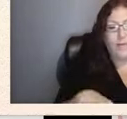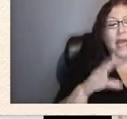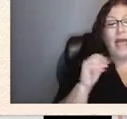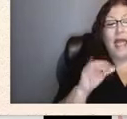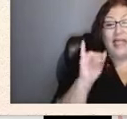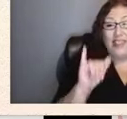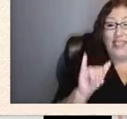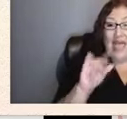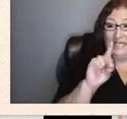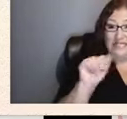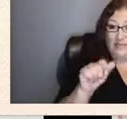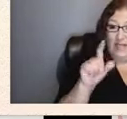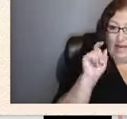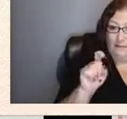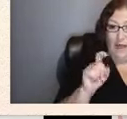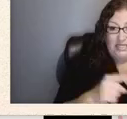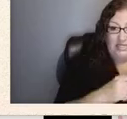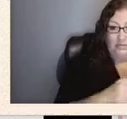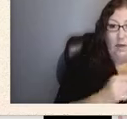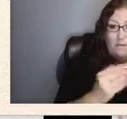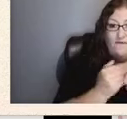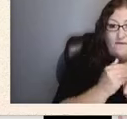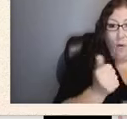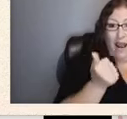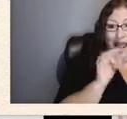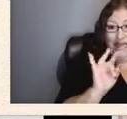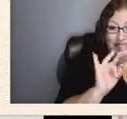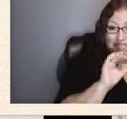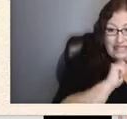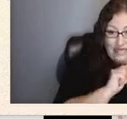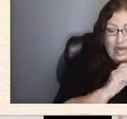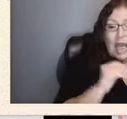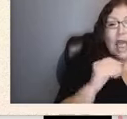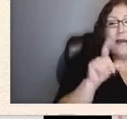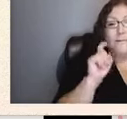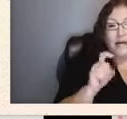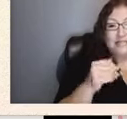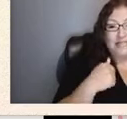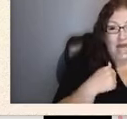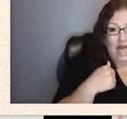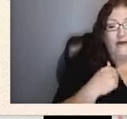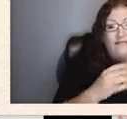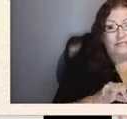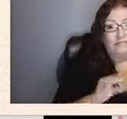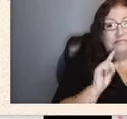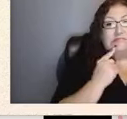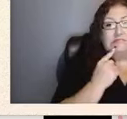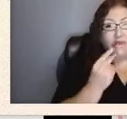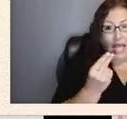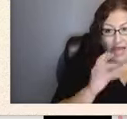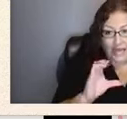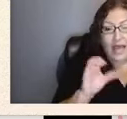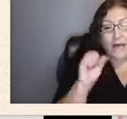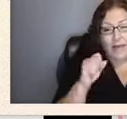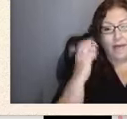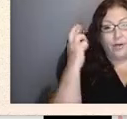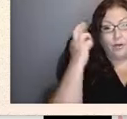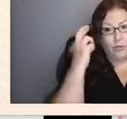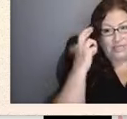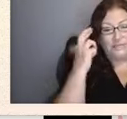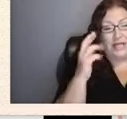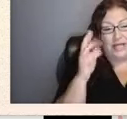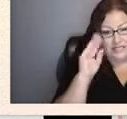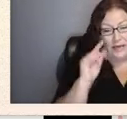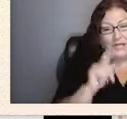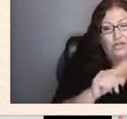age of 18 and must constitute a substantial handicap that can reasonably be expected to continue